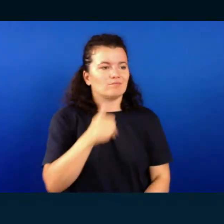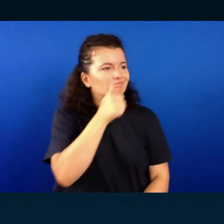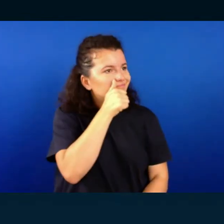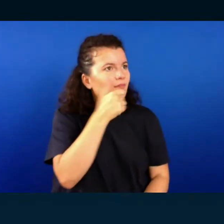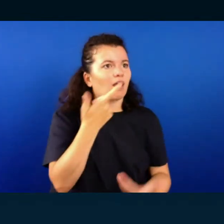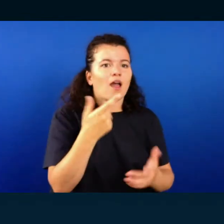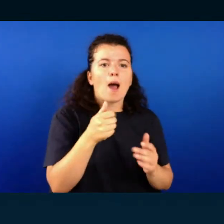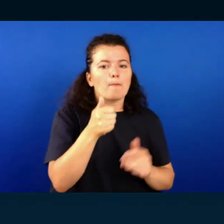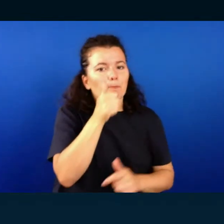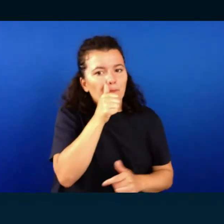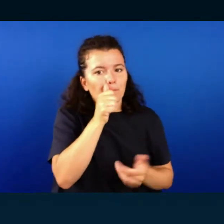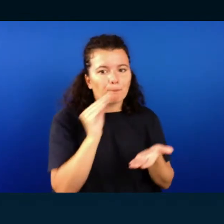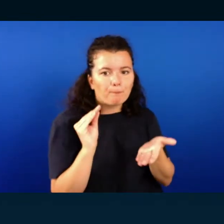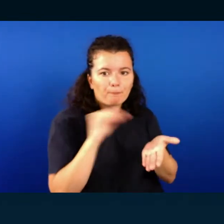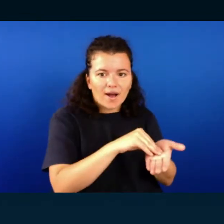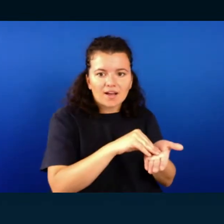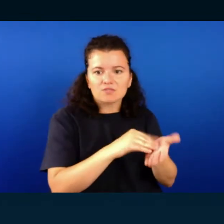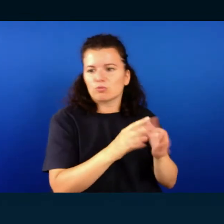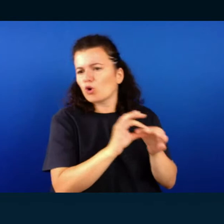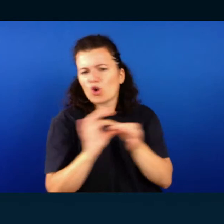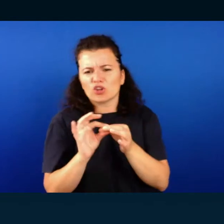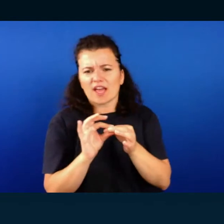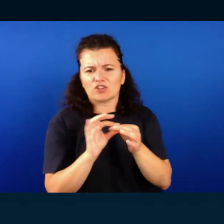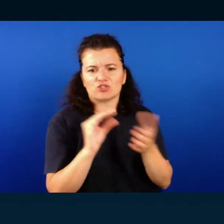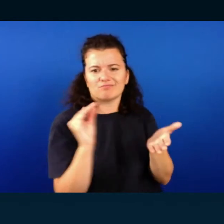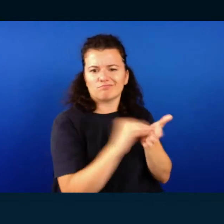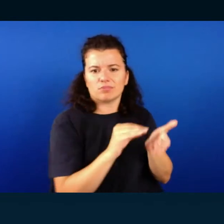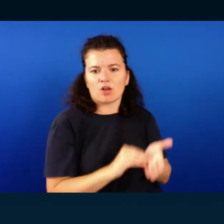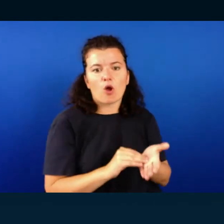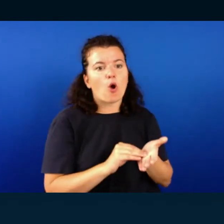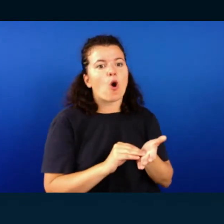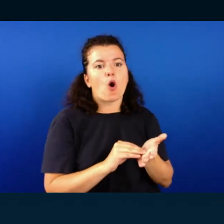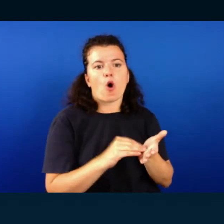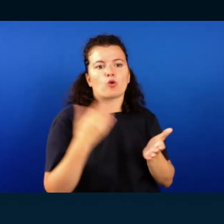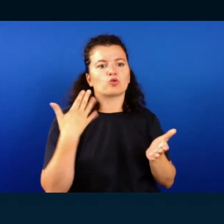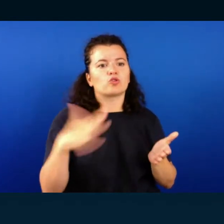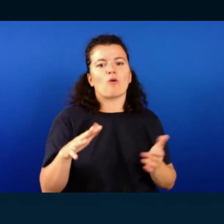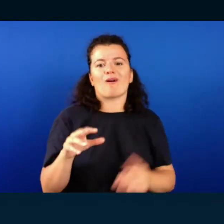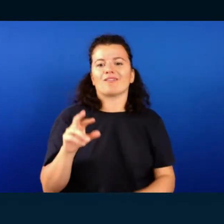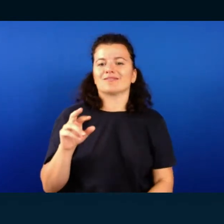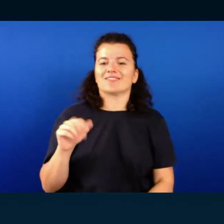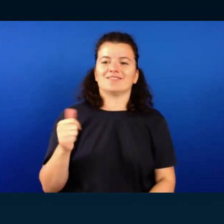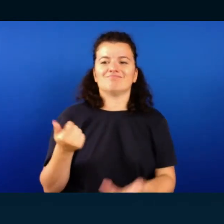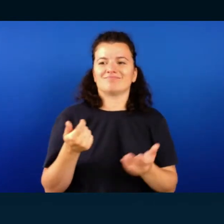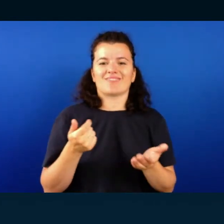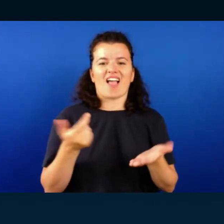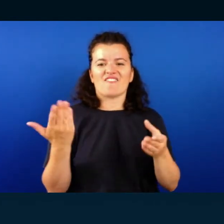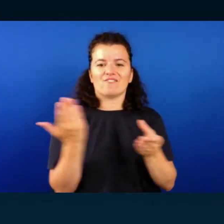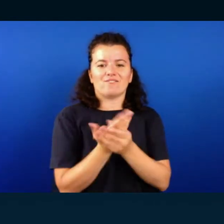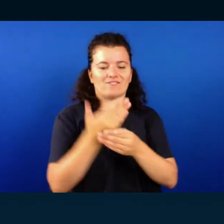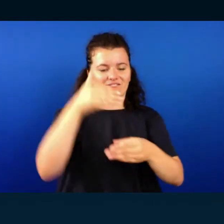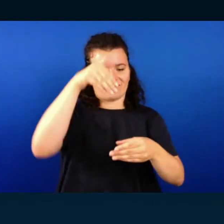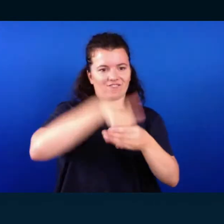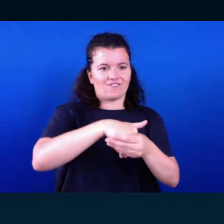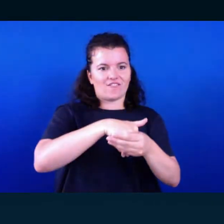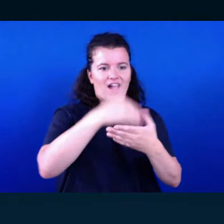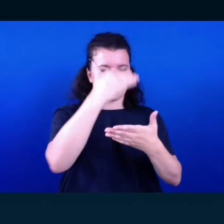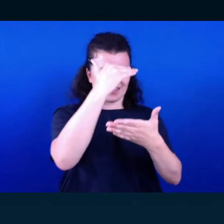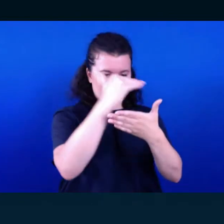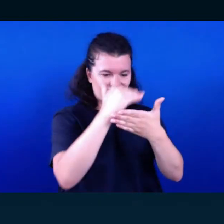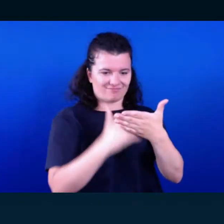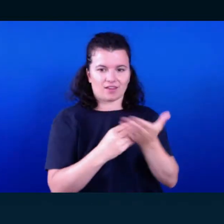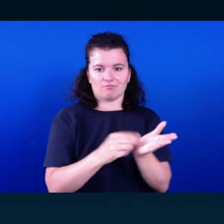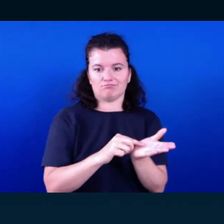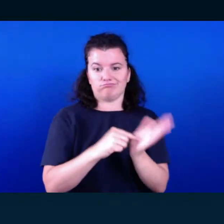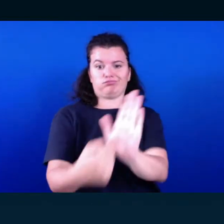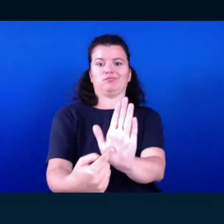your connection strings, all those things. You don't want those to be in simple raw files, right? You want those to be on your server. You want those to be